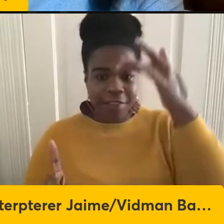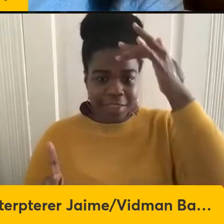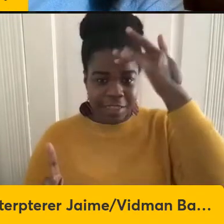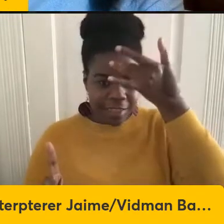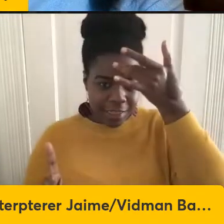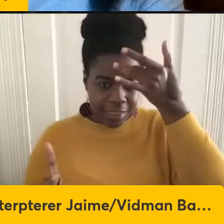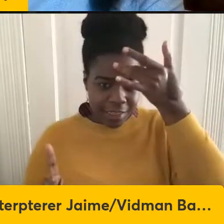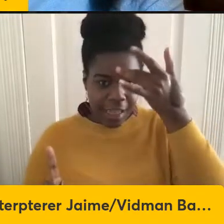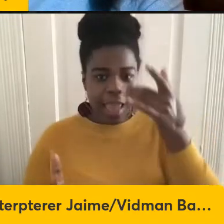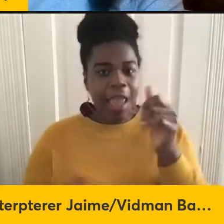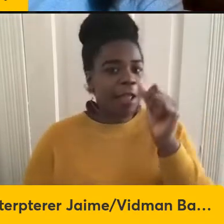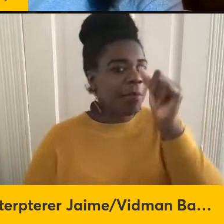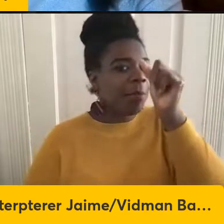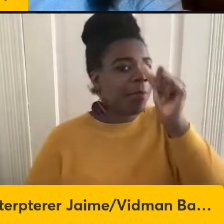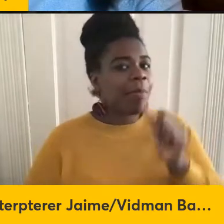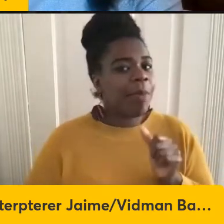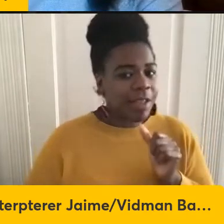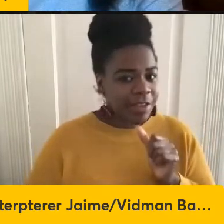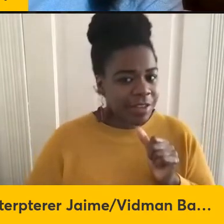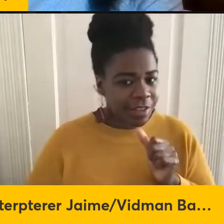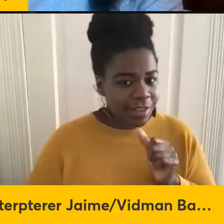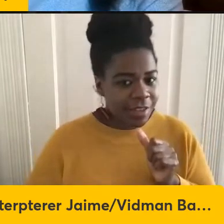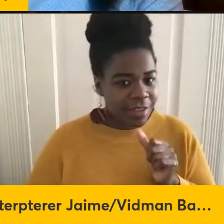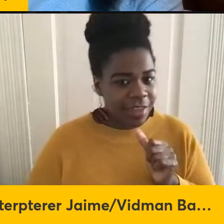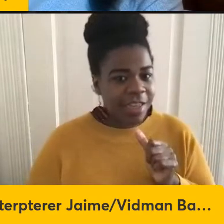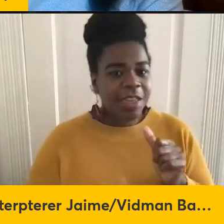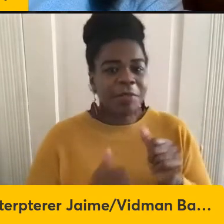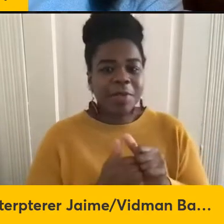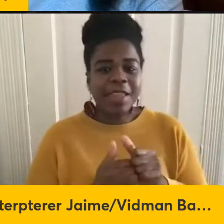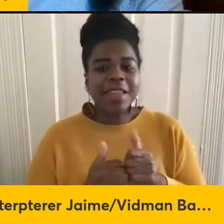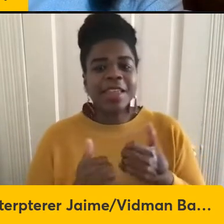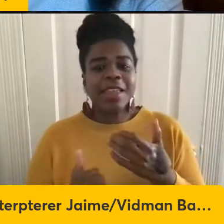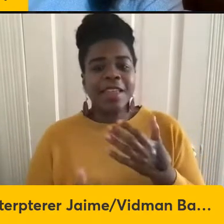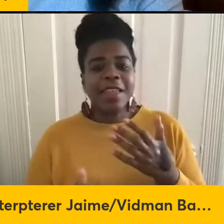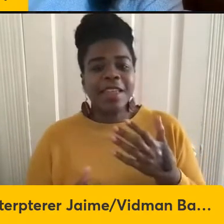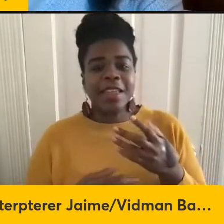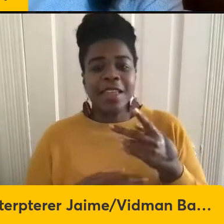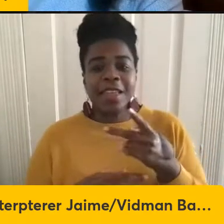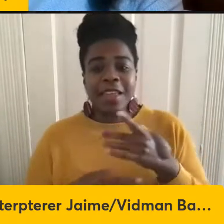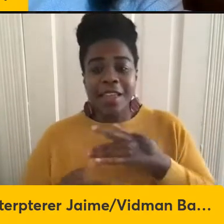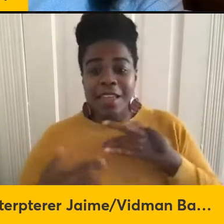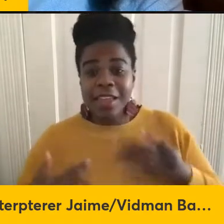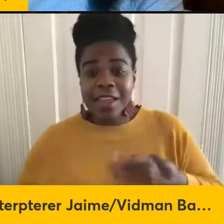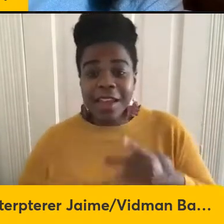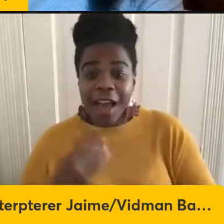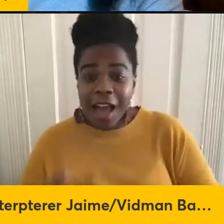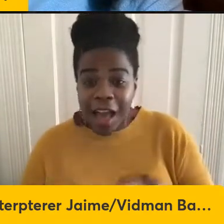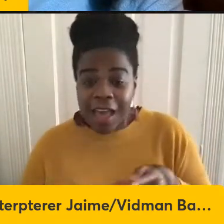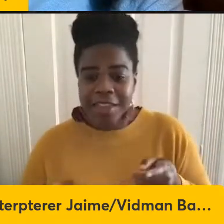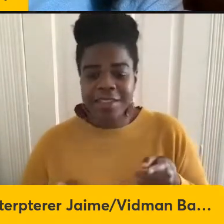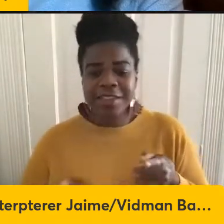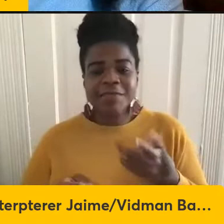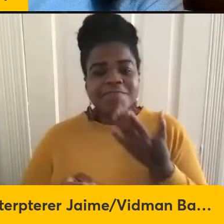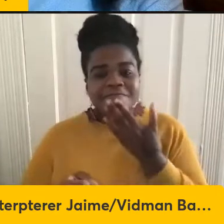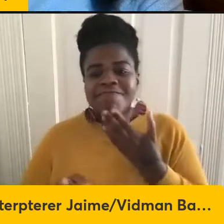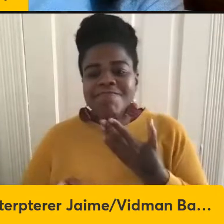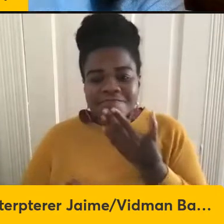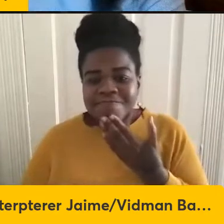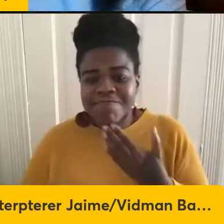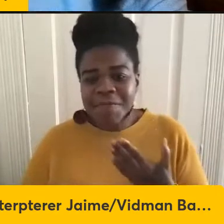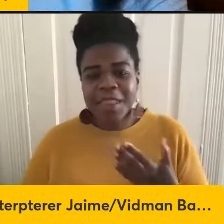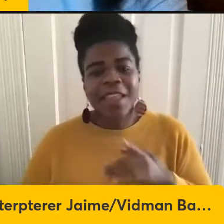also patient as in to be kind, to be long suffering, that sort of word. So I really